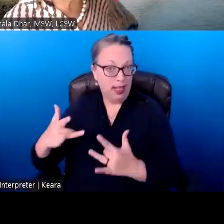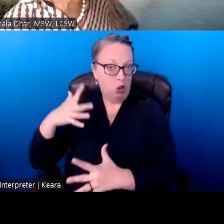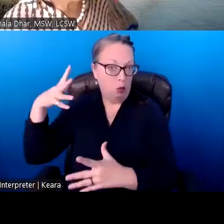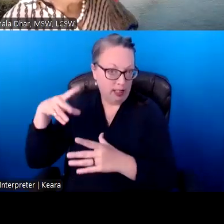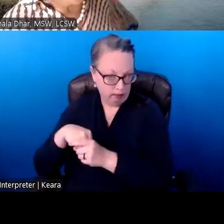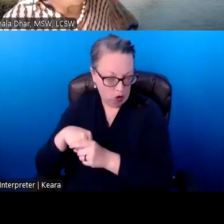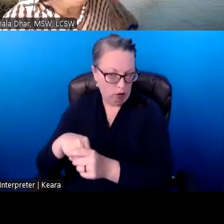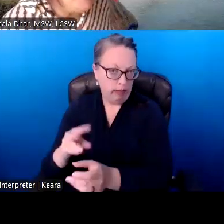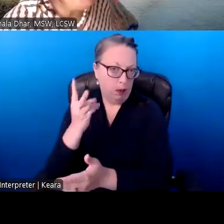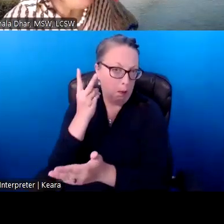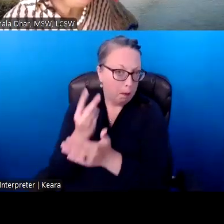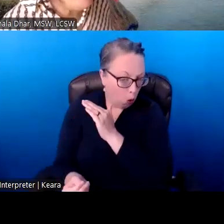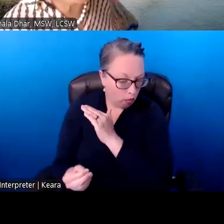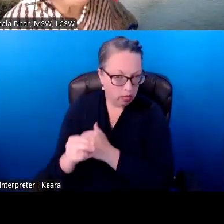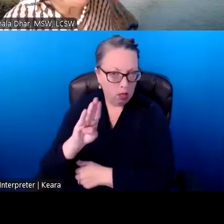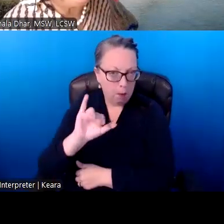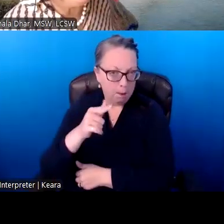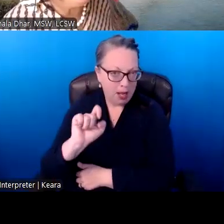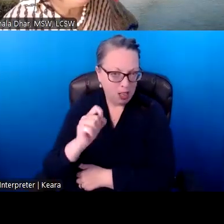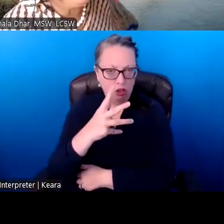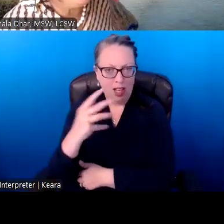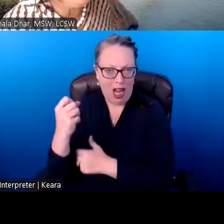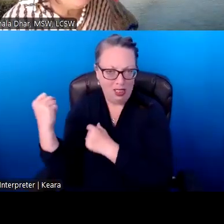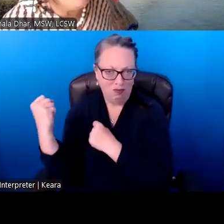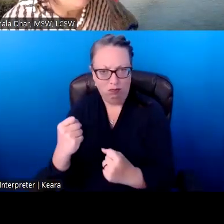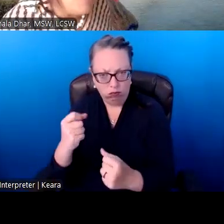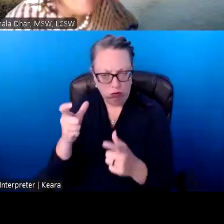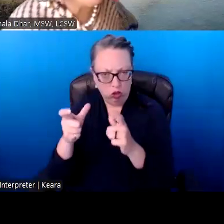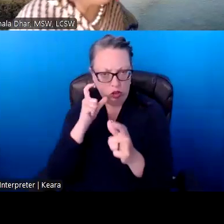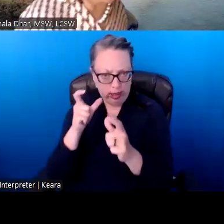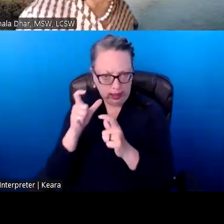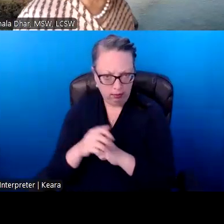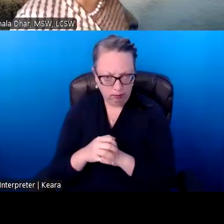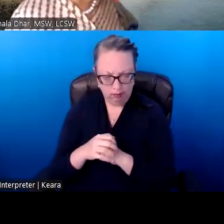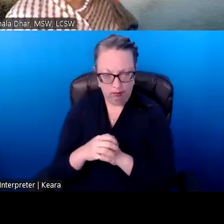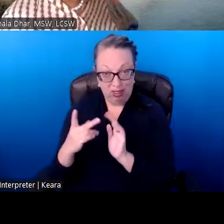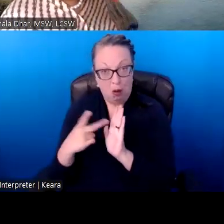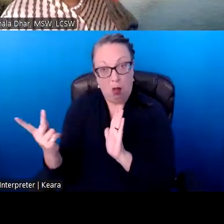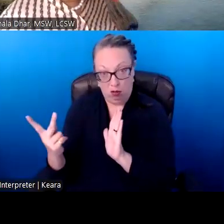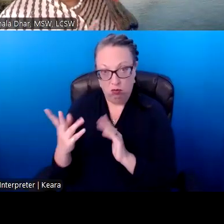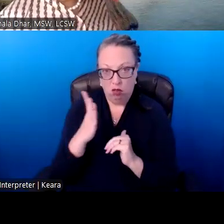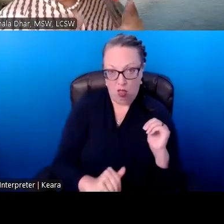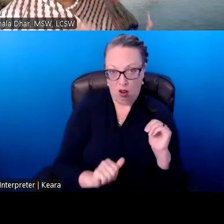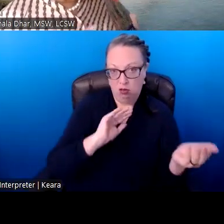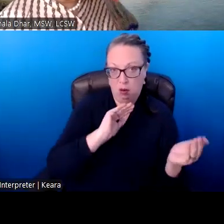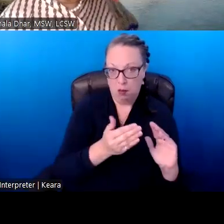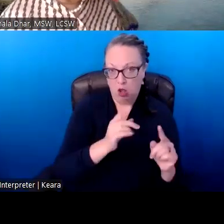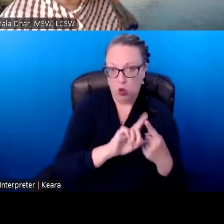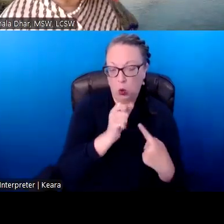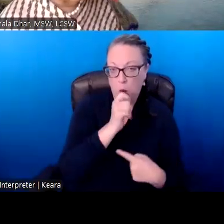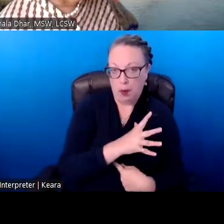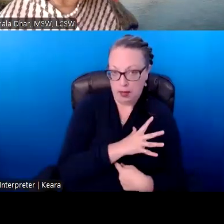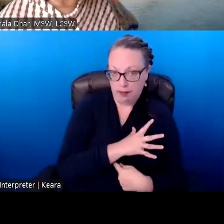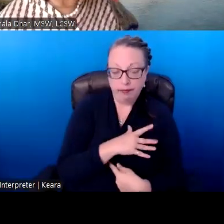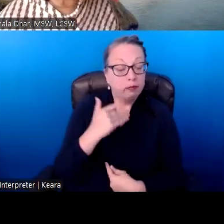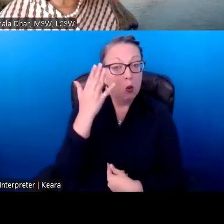both binge and heavy drinking. So twice as likely than women. And why am I bringing this